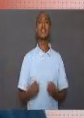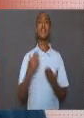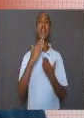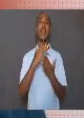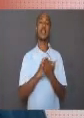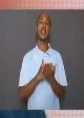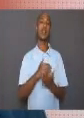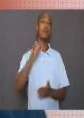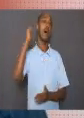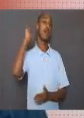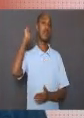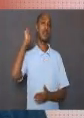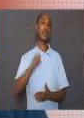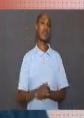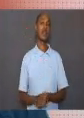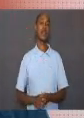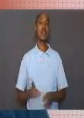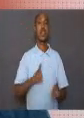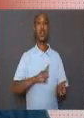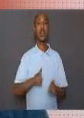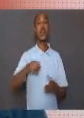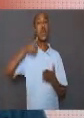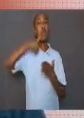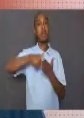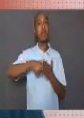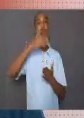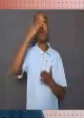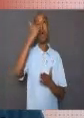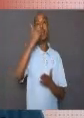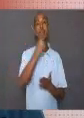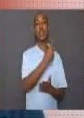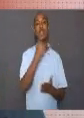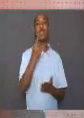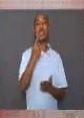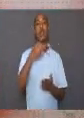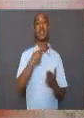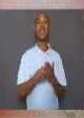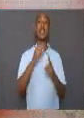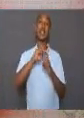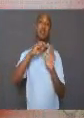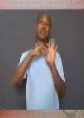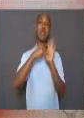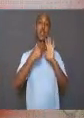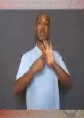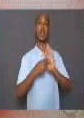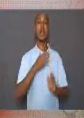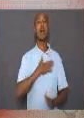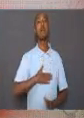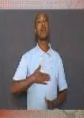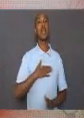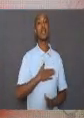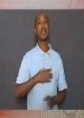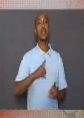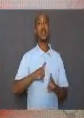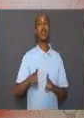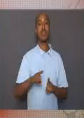lessons back. Do you remember what each of these terms mean? Please do your best